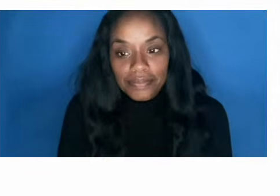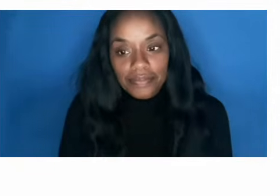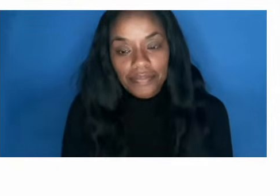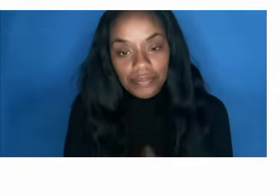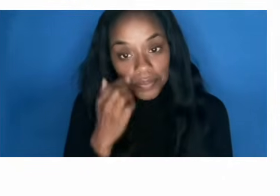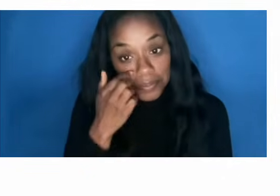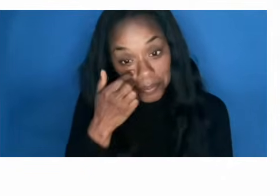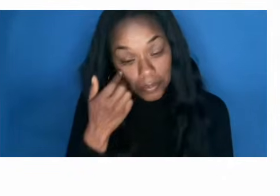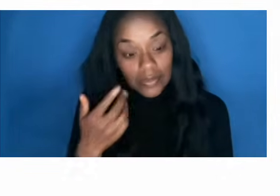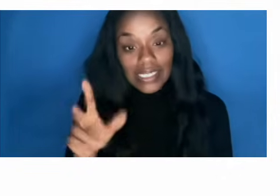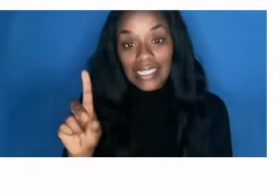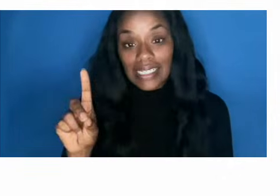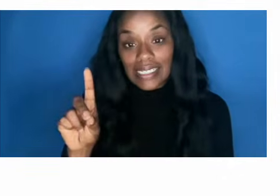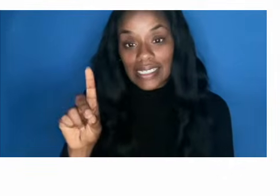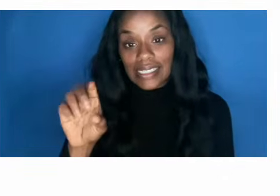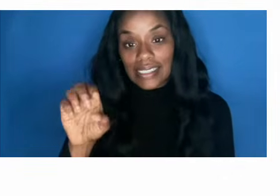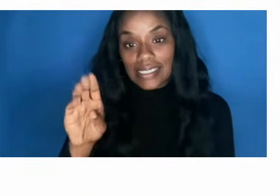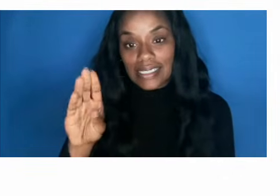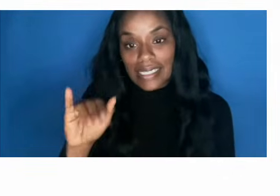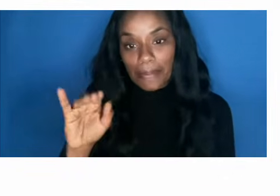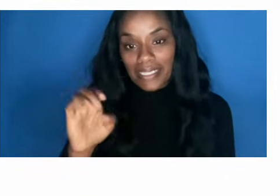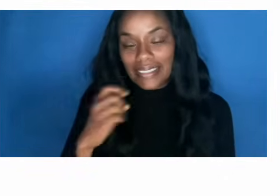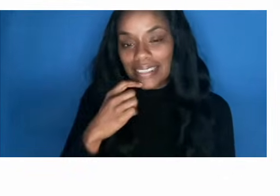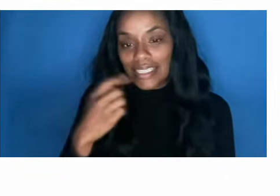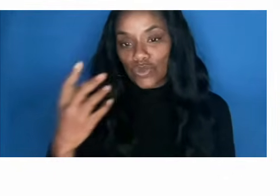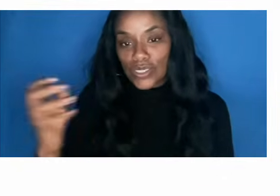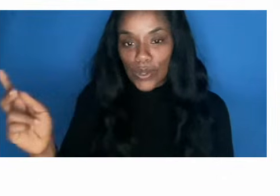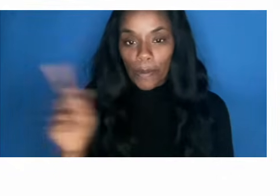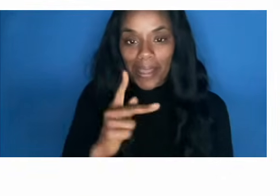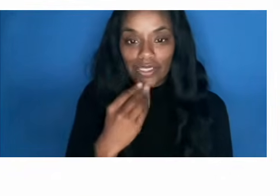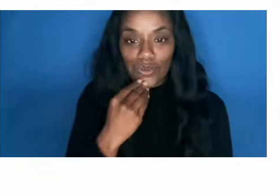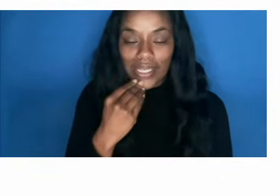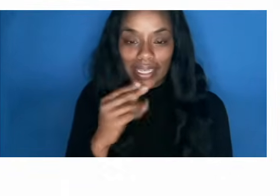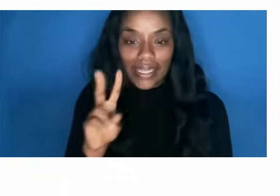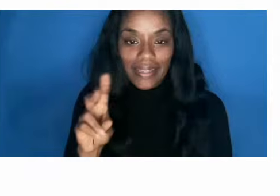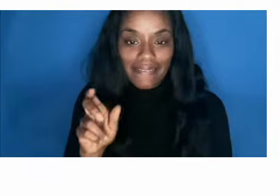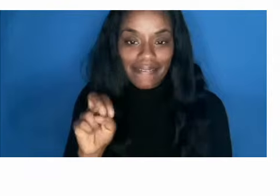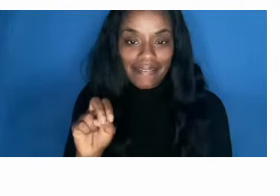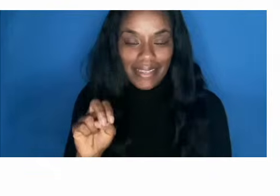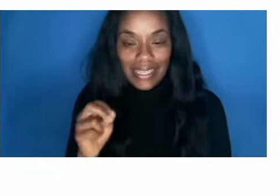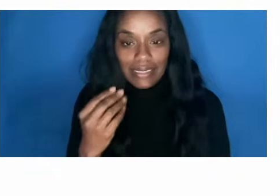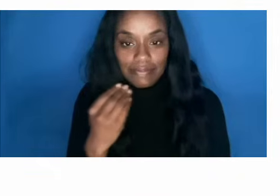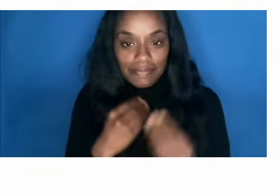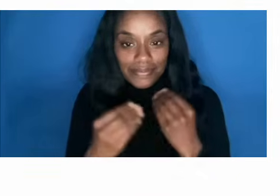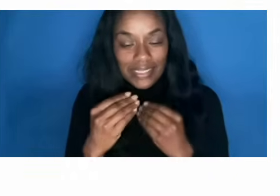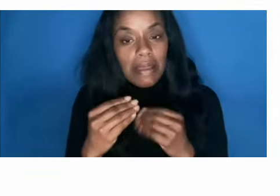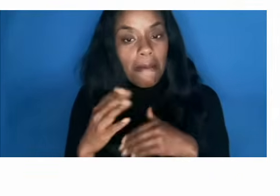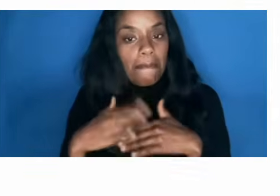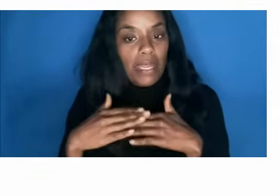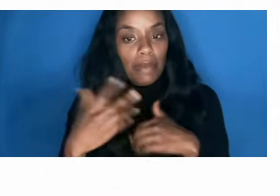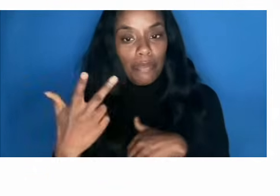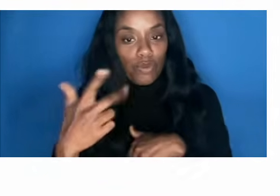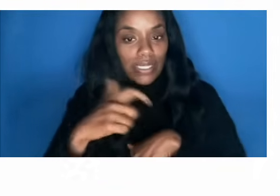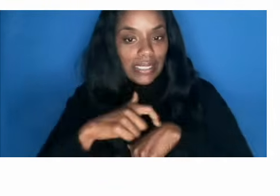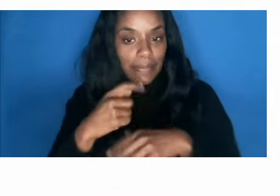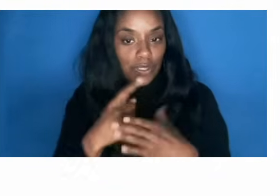we have Debbie who says she wants to go back to eating vegan meals at least 3 times a week.